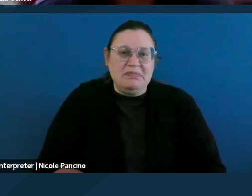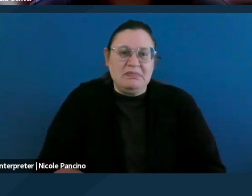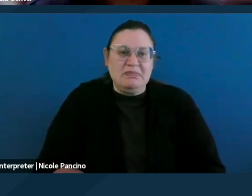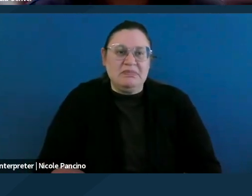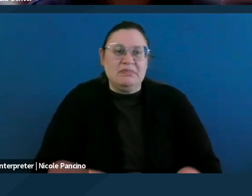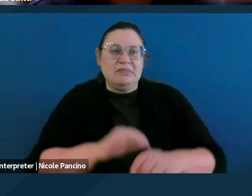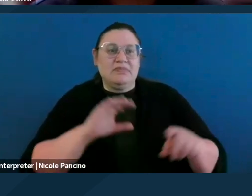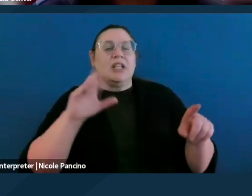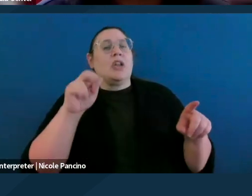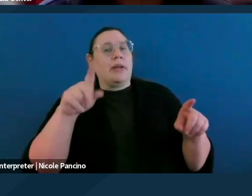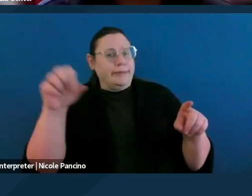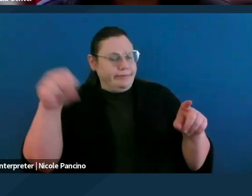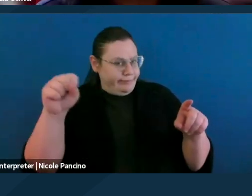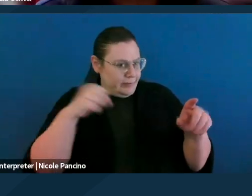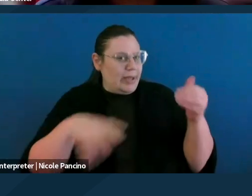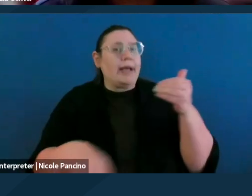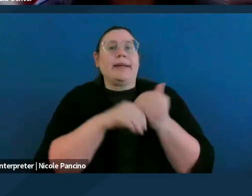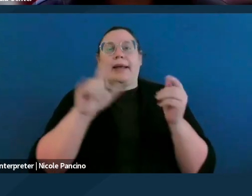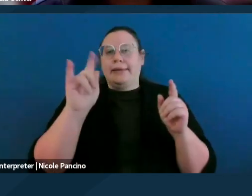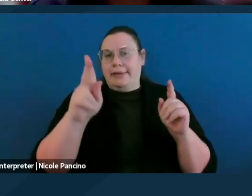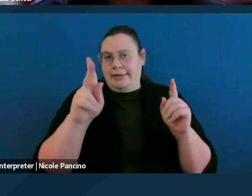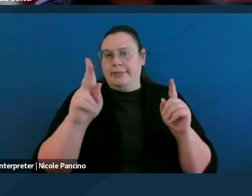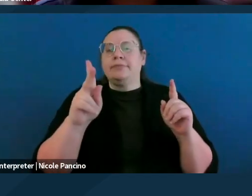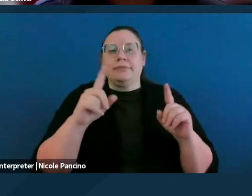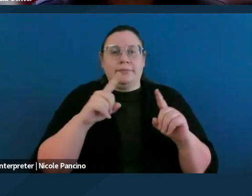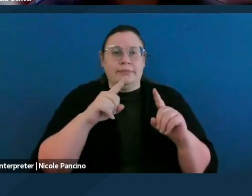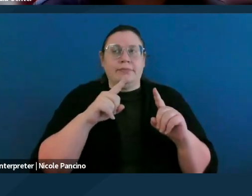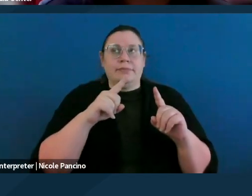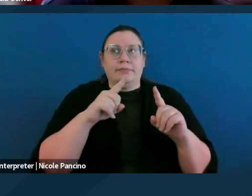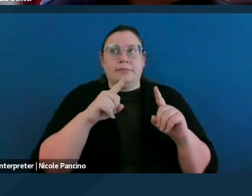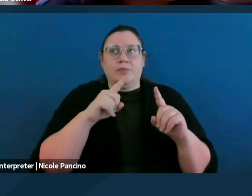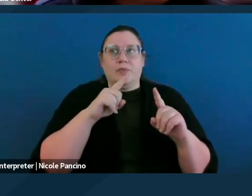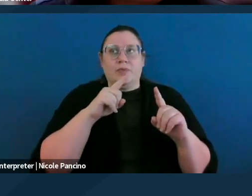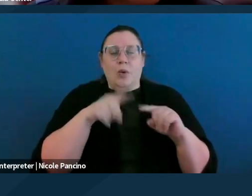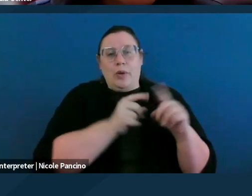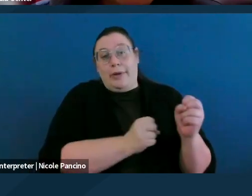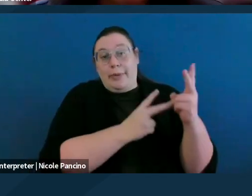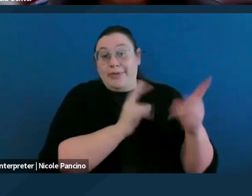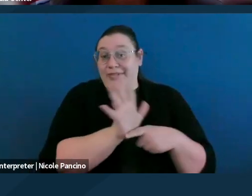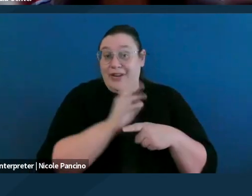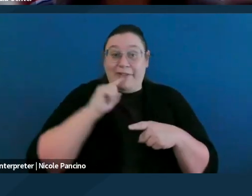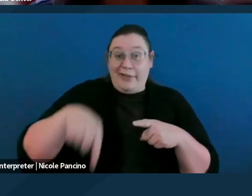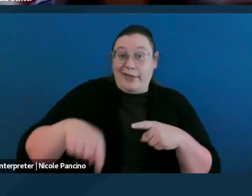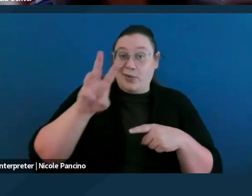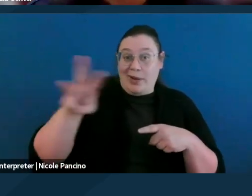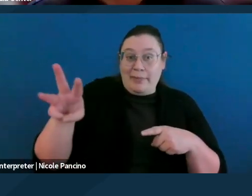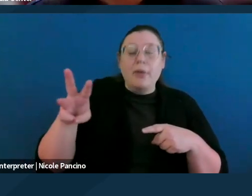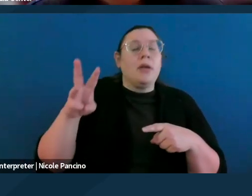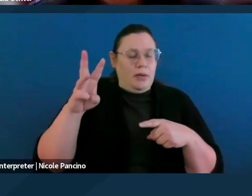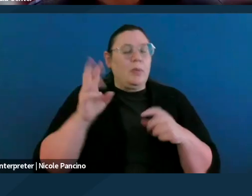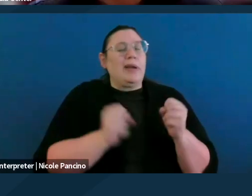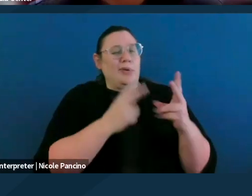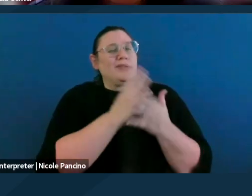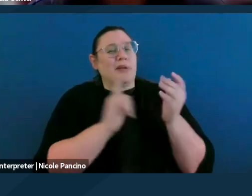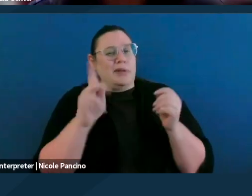Yes, we can put links on our when we post the video for this website, we can post the links. Some of the